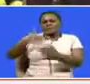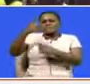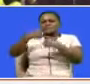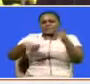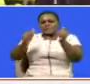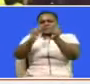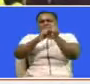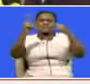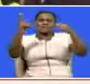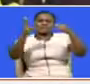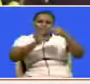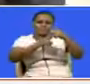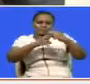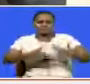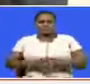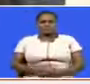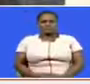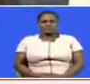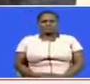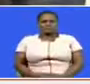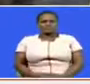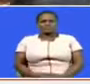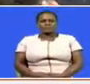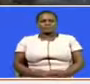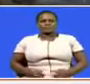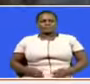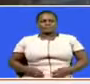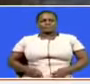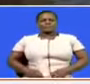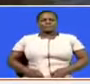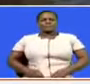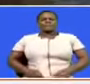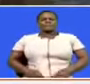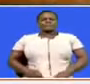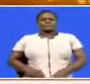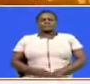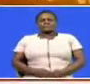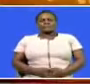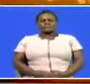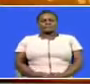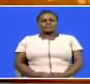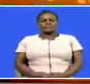tarehe 17. Chris Dairo, KTN News, Nairobi.